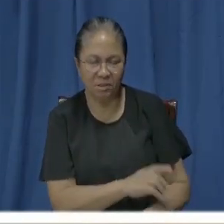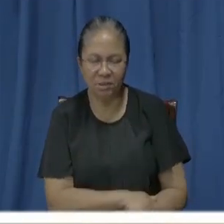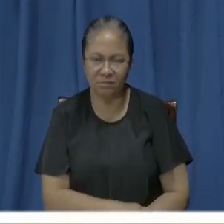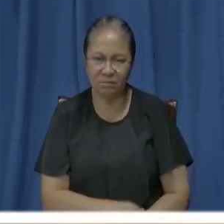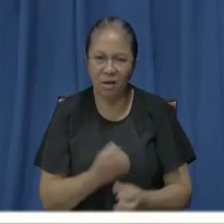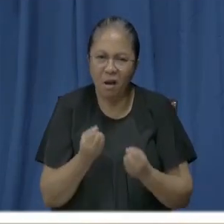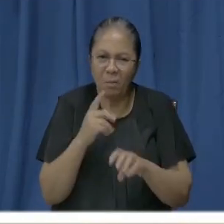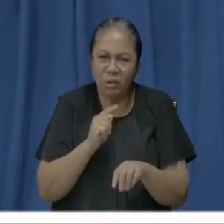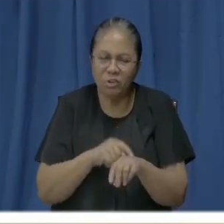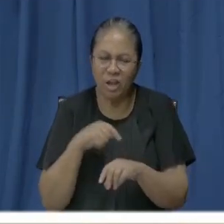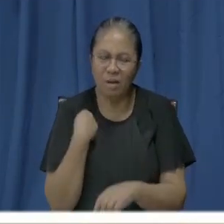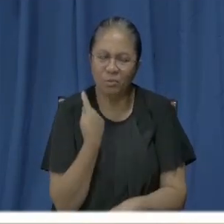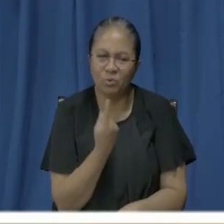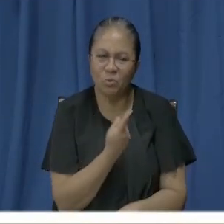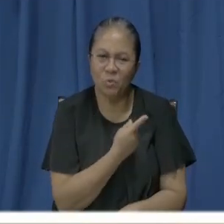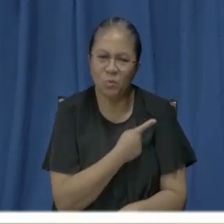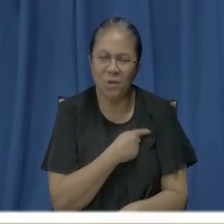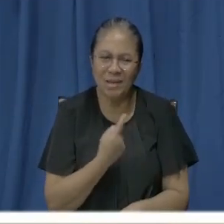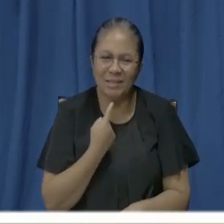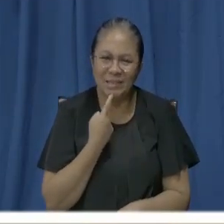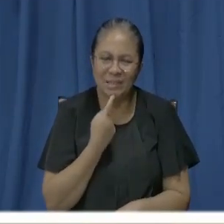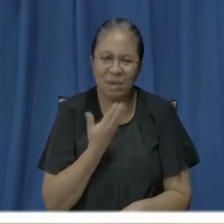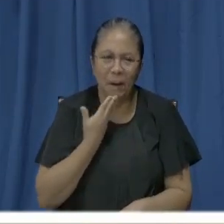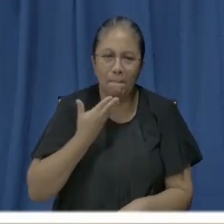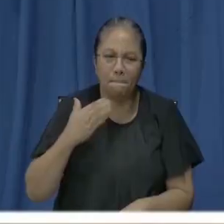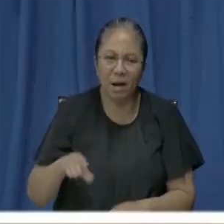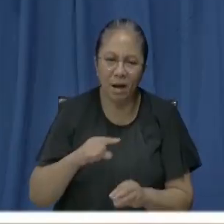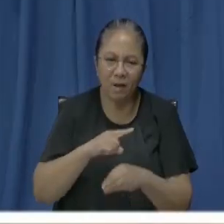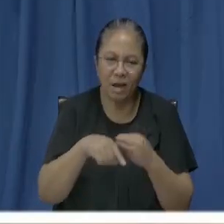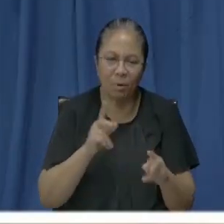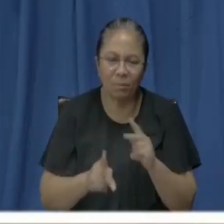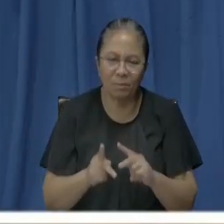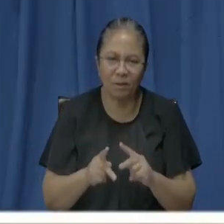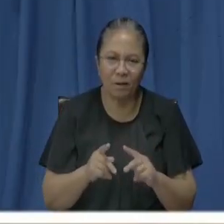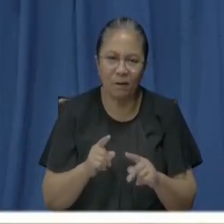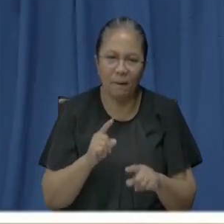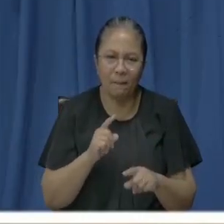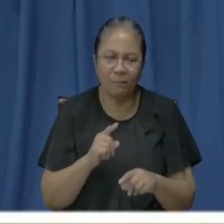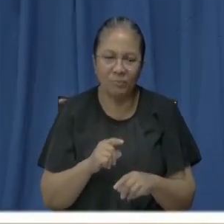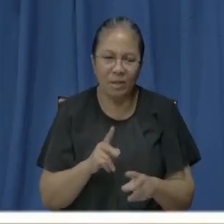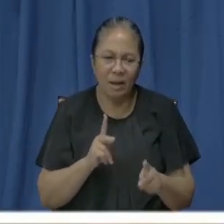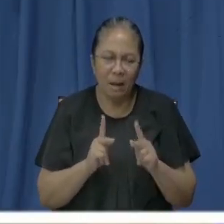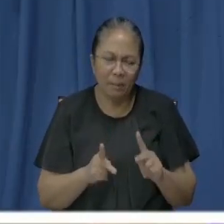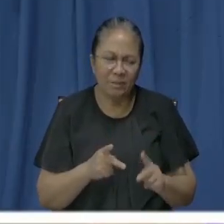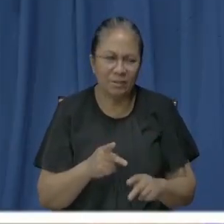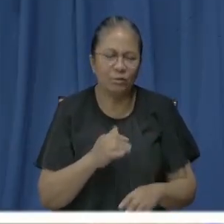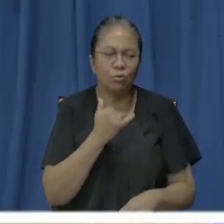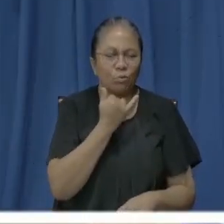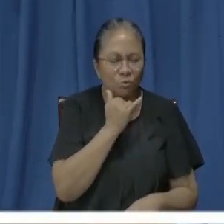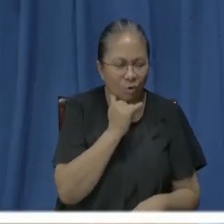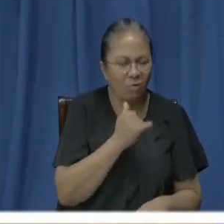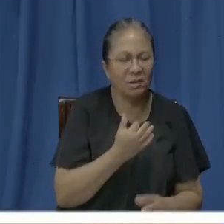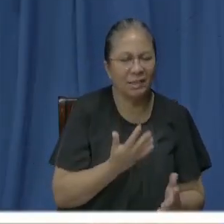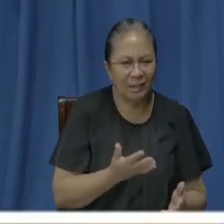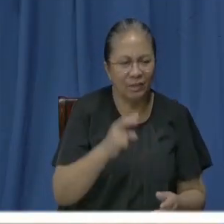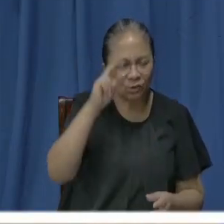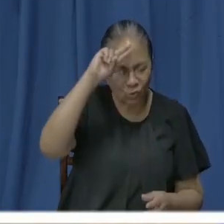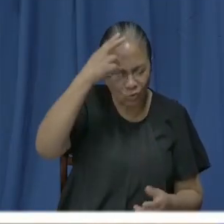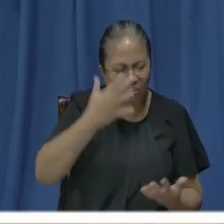first to speak people bad who clearly did stupidness in their life? How many